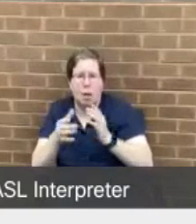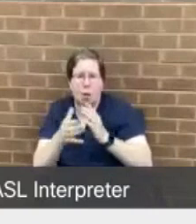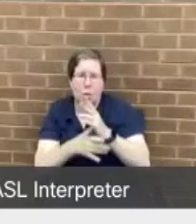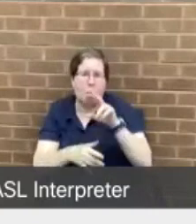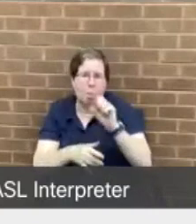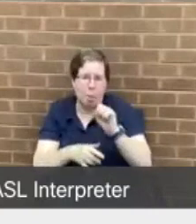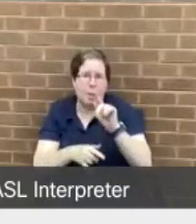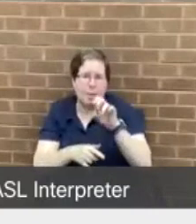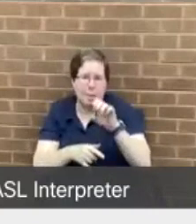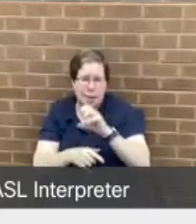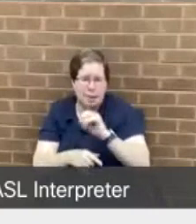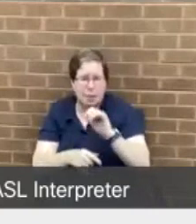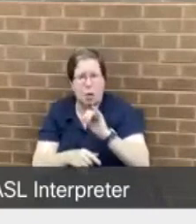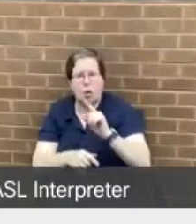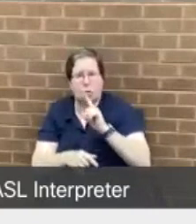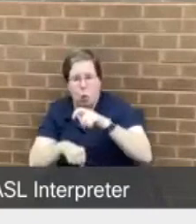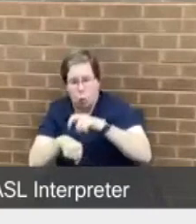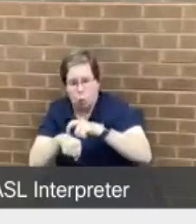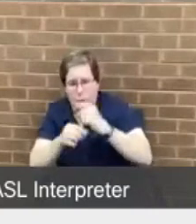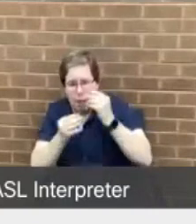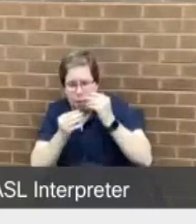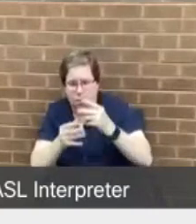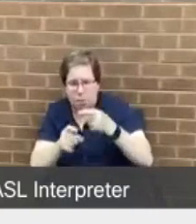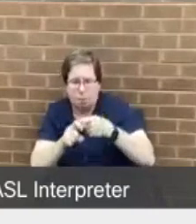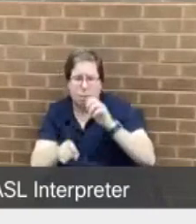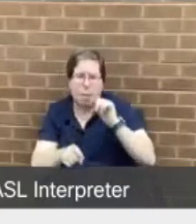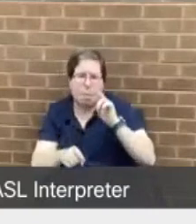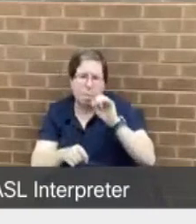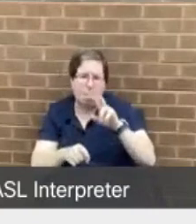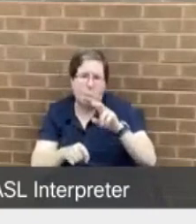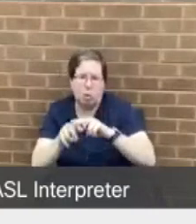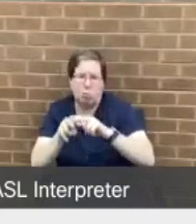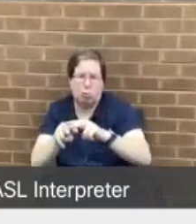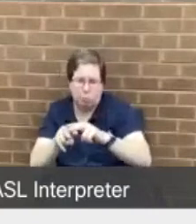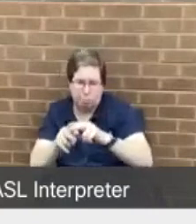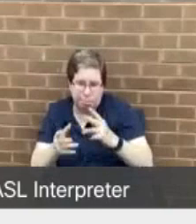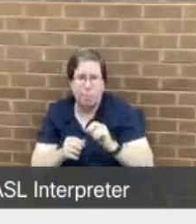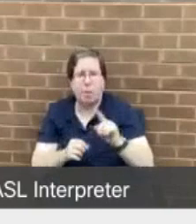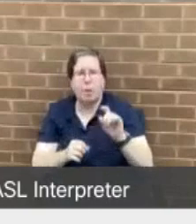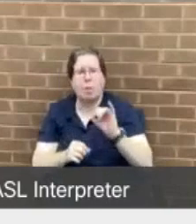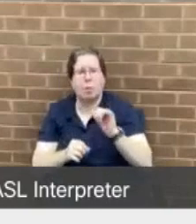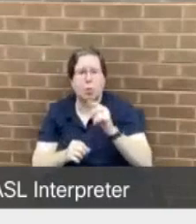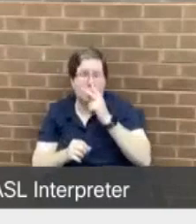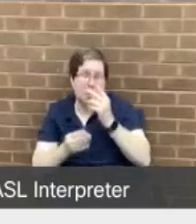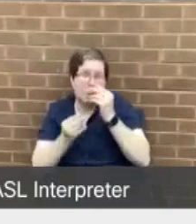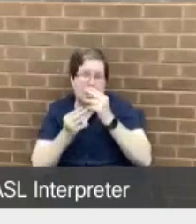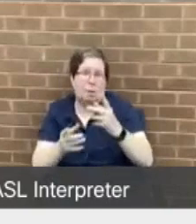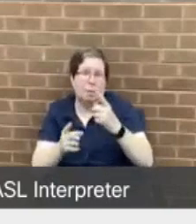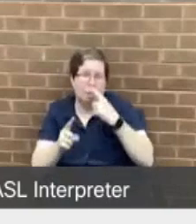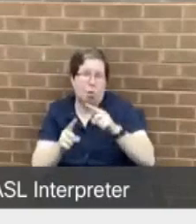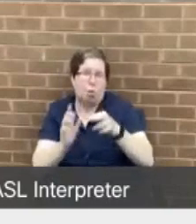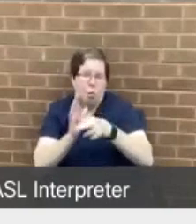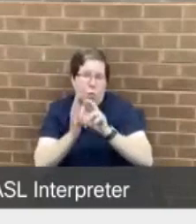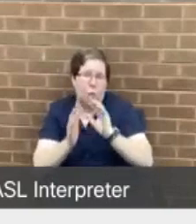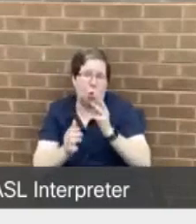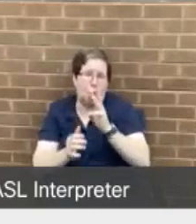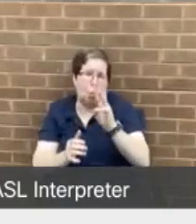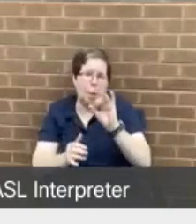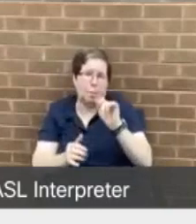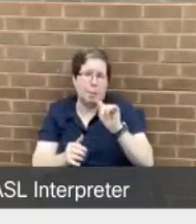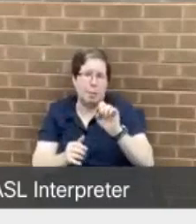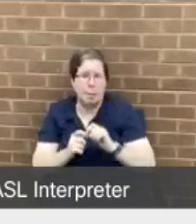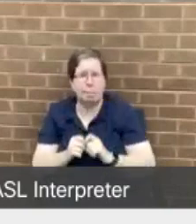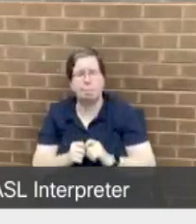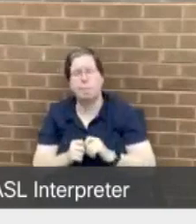and expanding our real-time information to MARC train and commuter bus. The full plan is available on our website for review. In addition